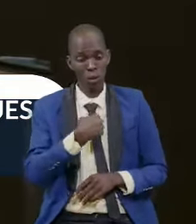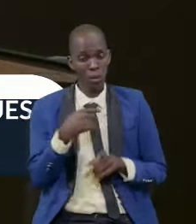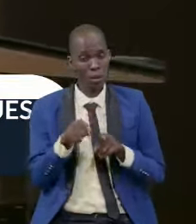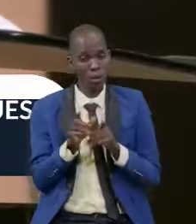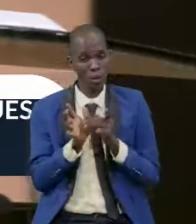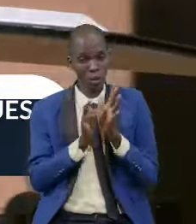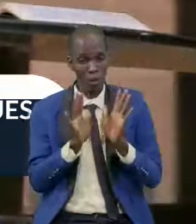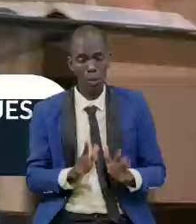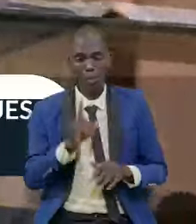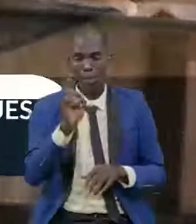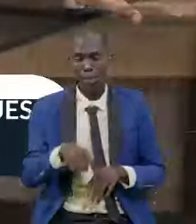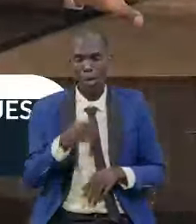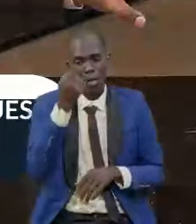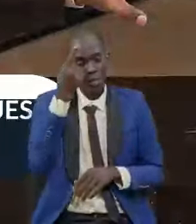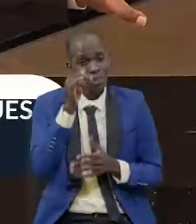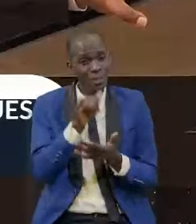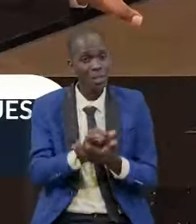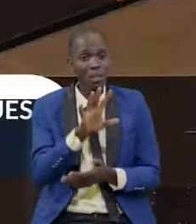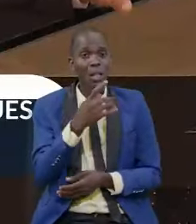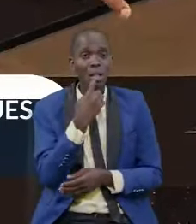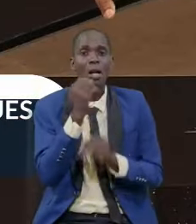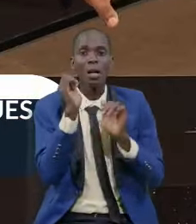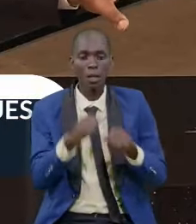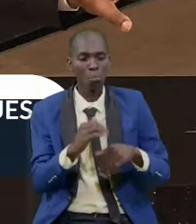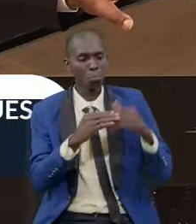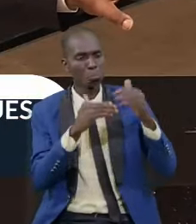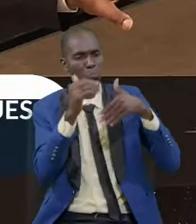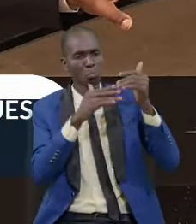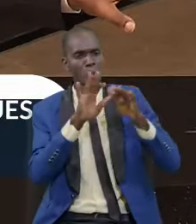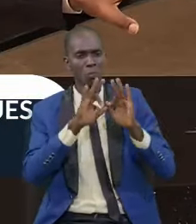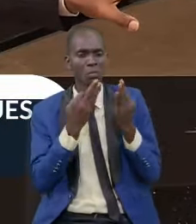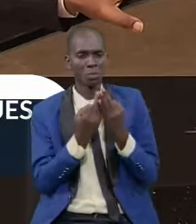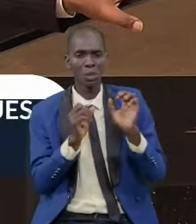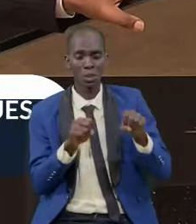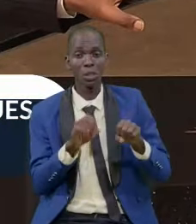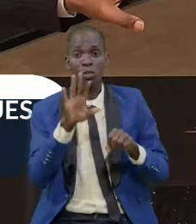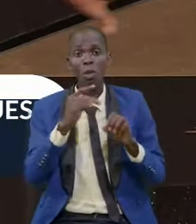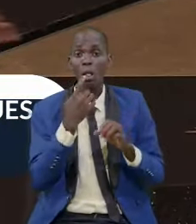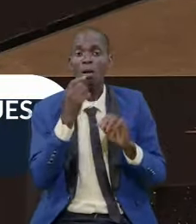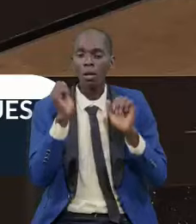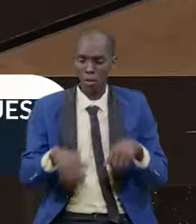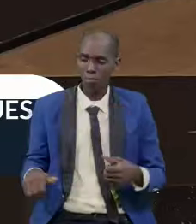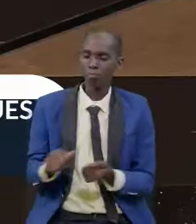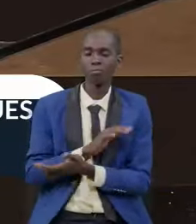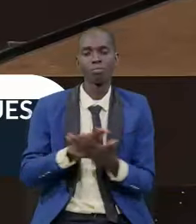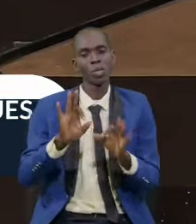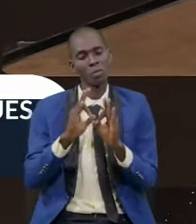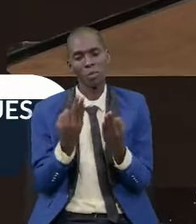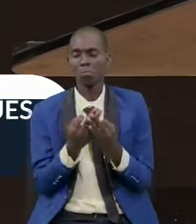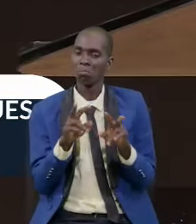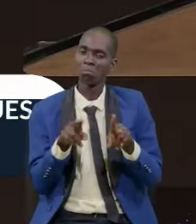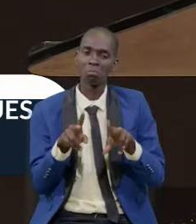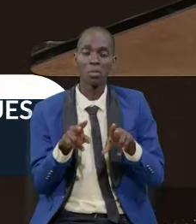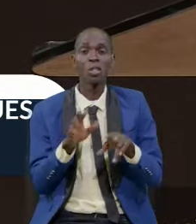to understand, your tongue can build your family. Your tongue can break your family. Your tongue can